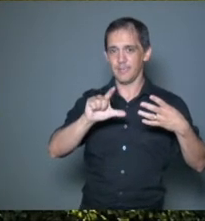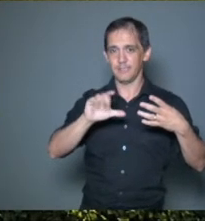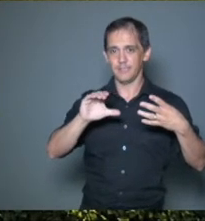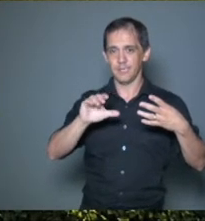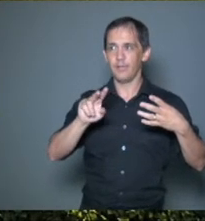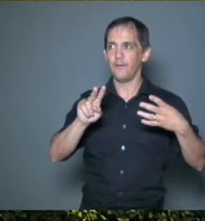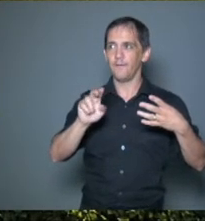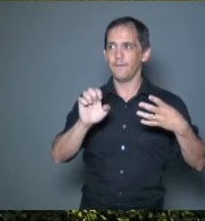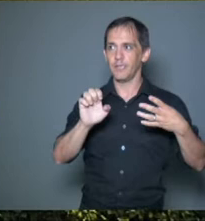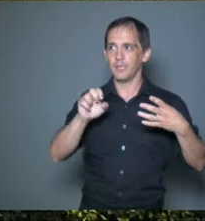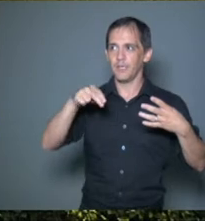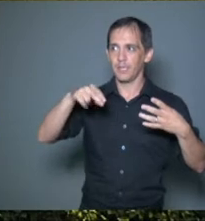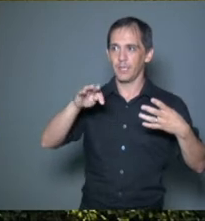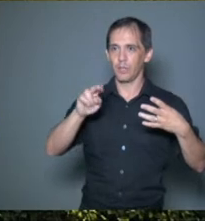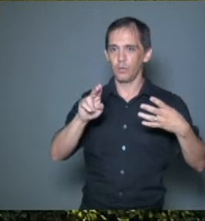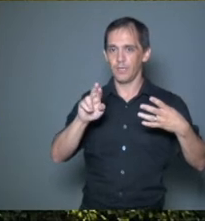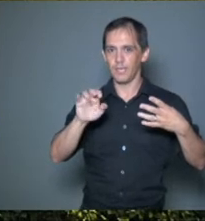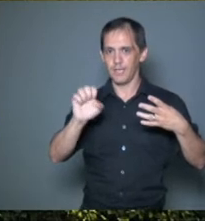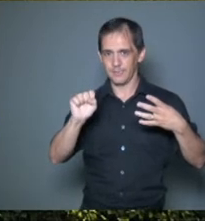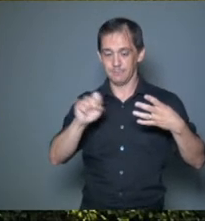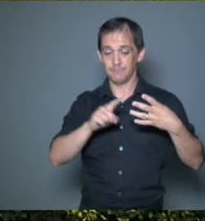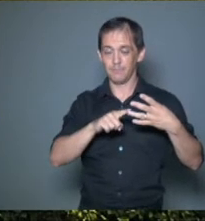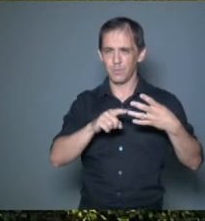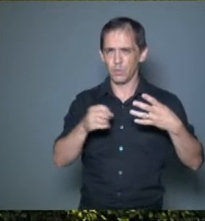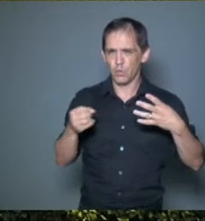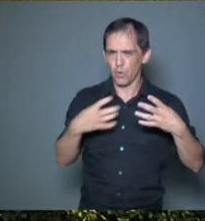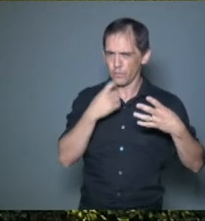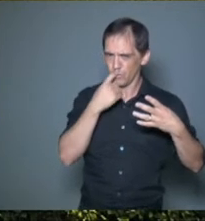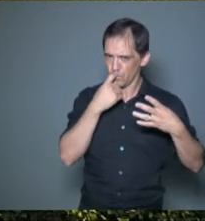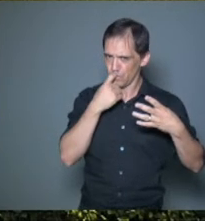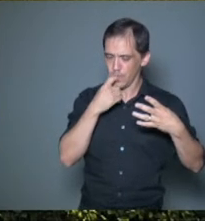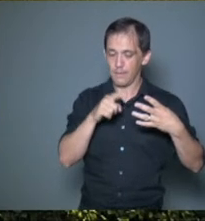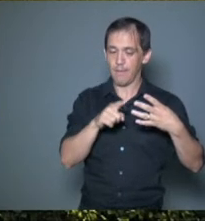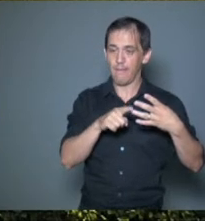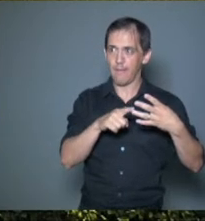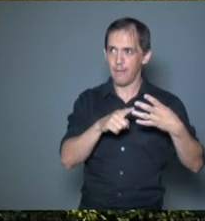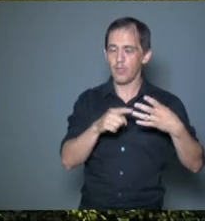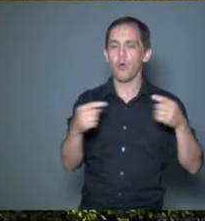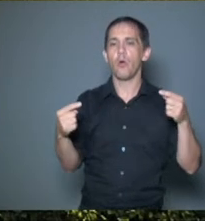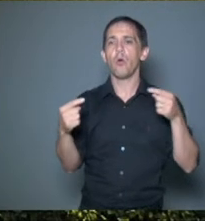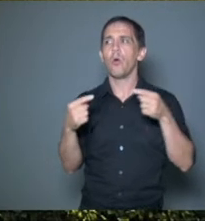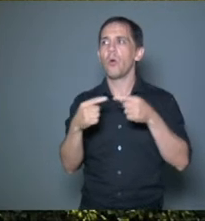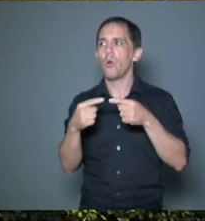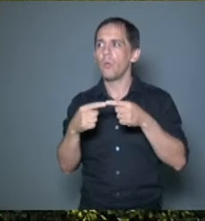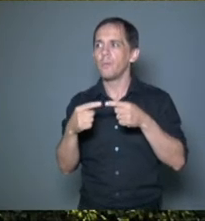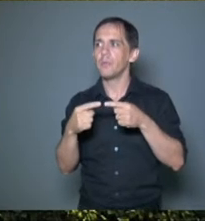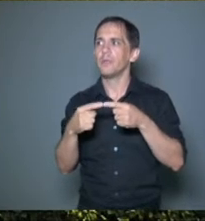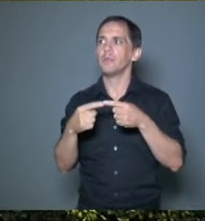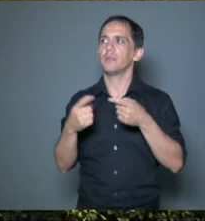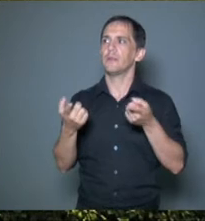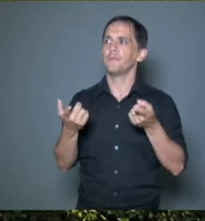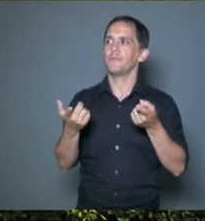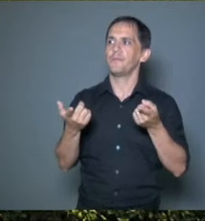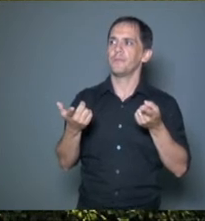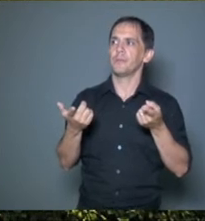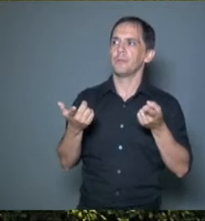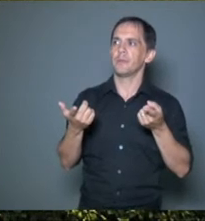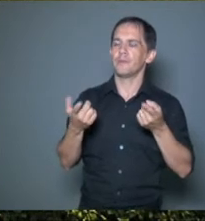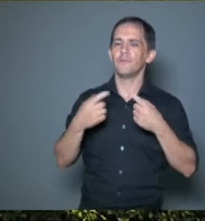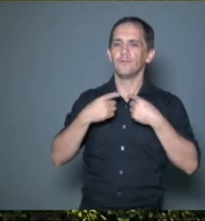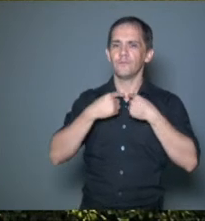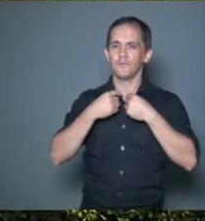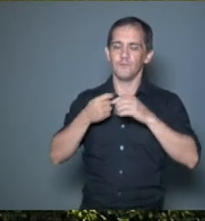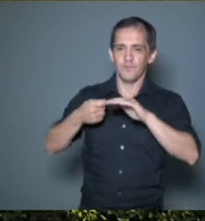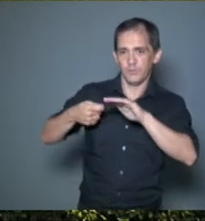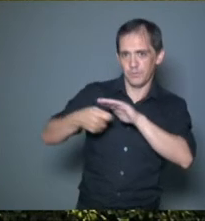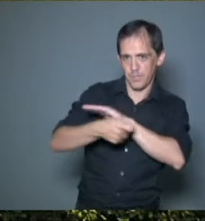Ventures, established last year, which is our investment vehicle with a mid